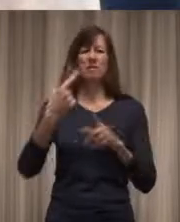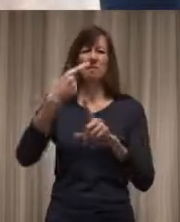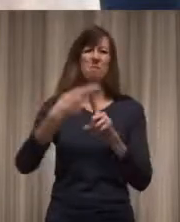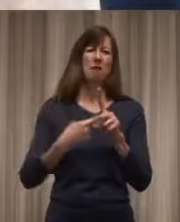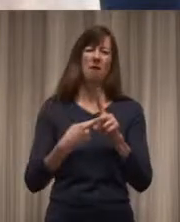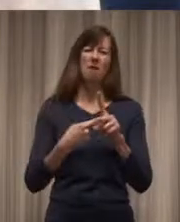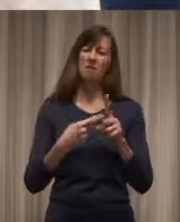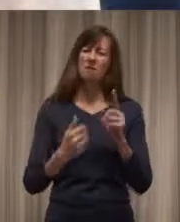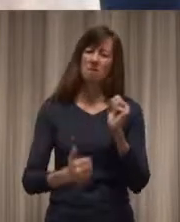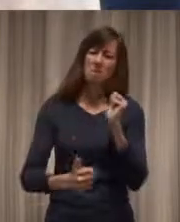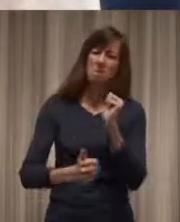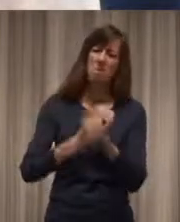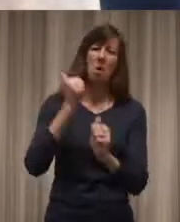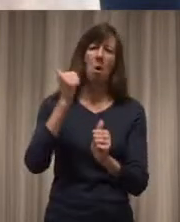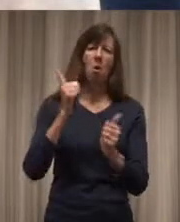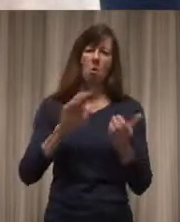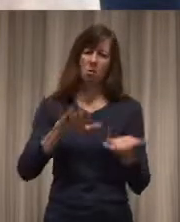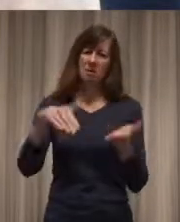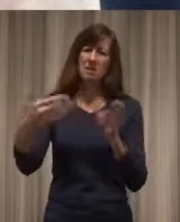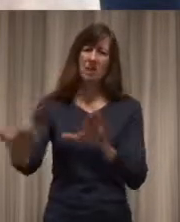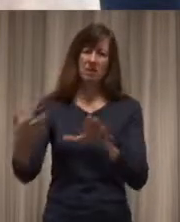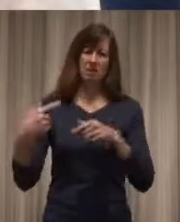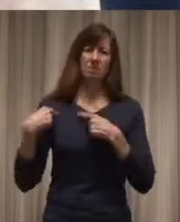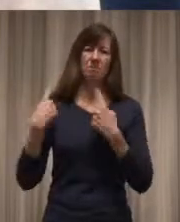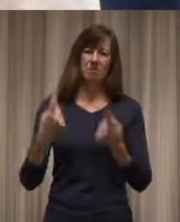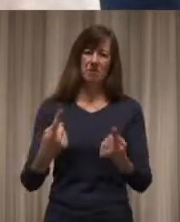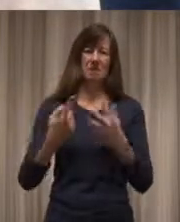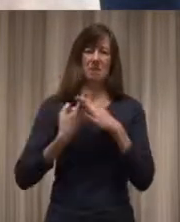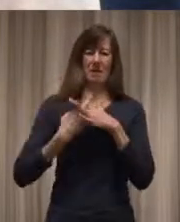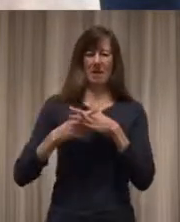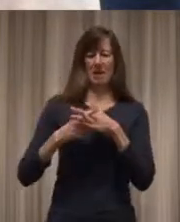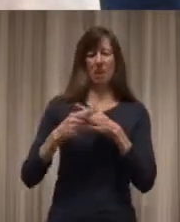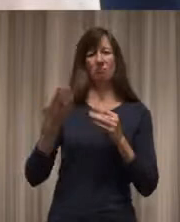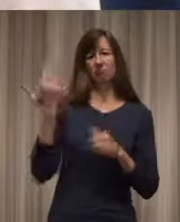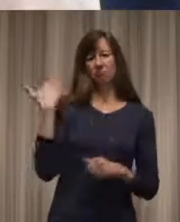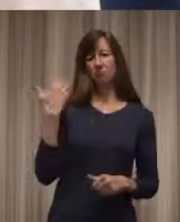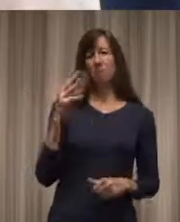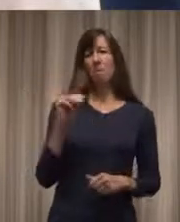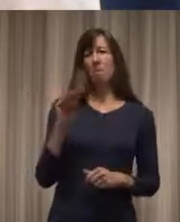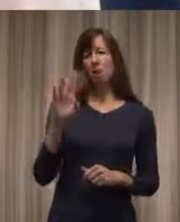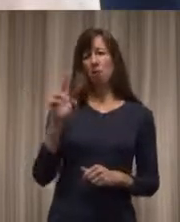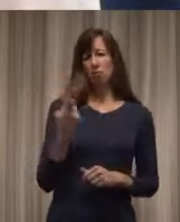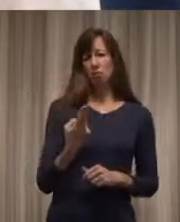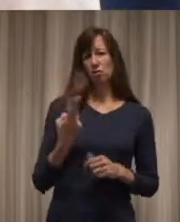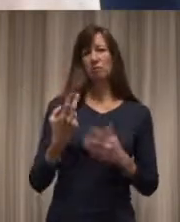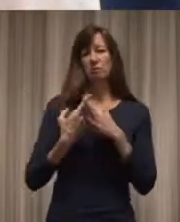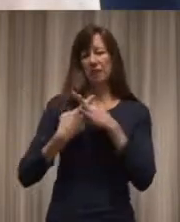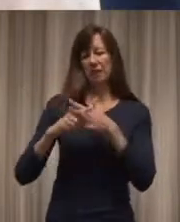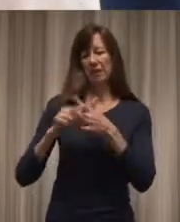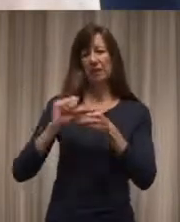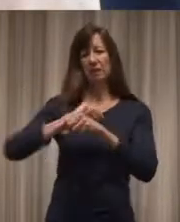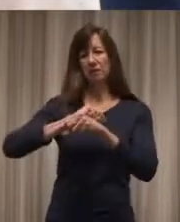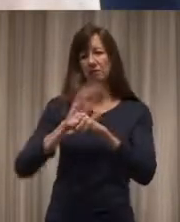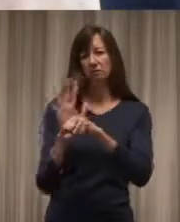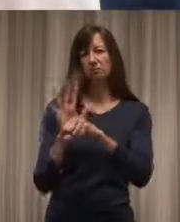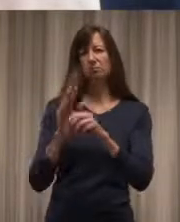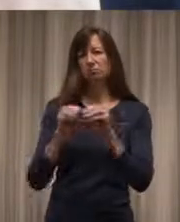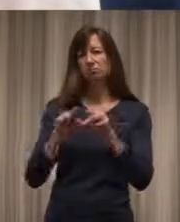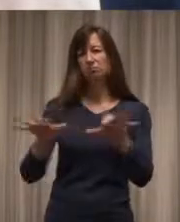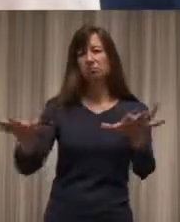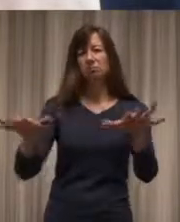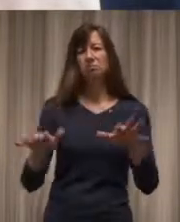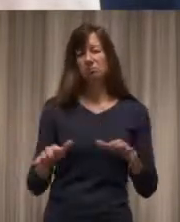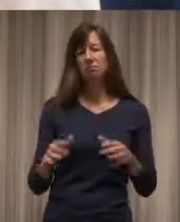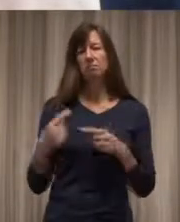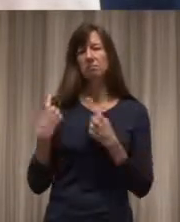the pandemic. And my hope is that we can finally slow that rate down. But I do fear, as I said, that